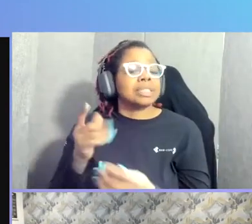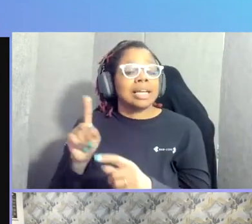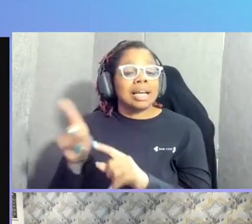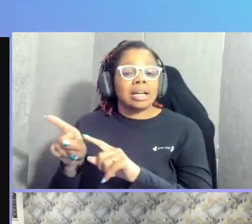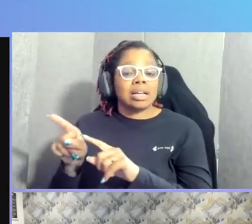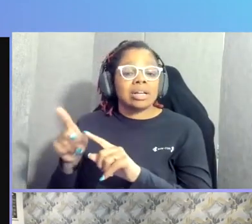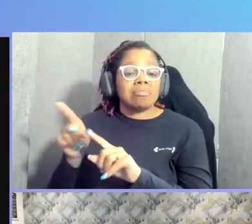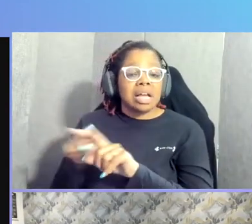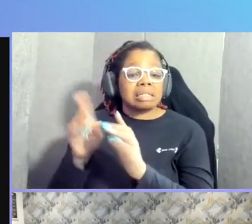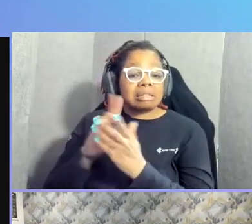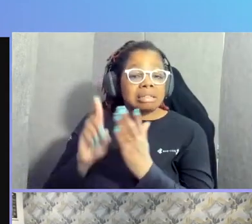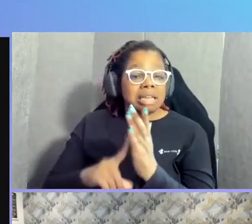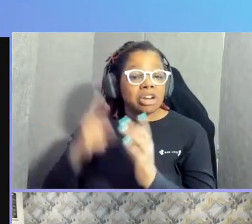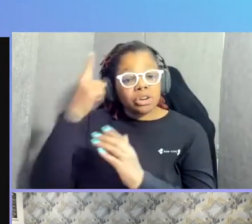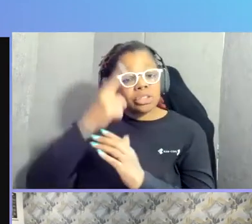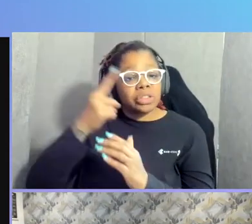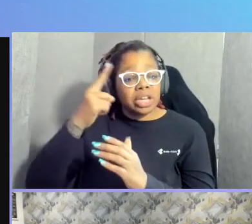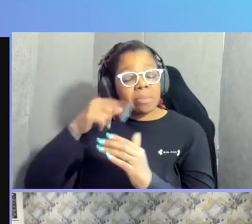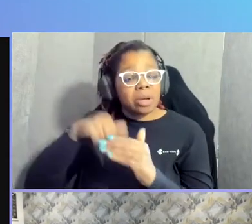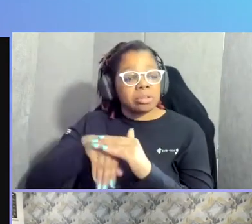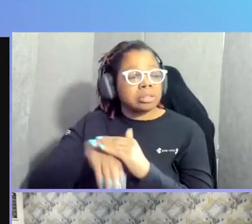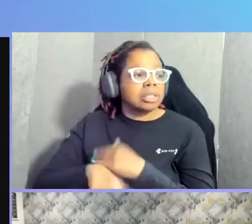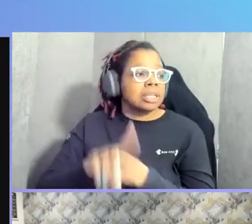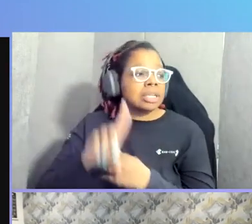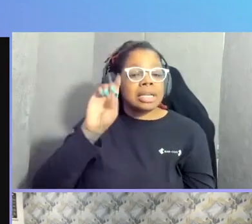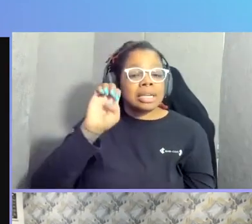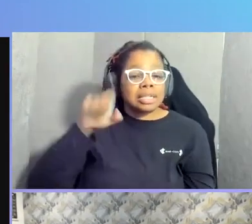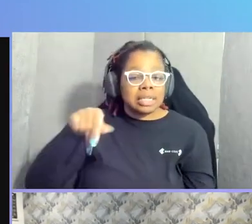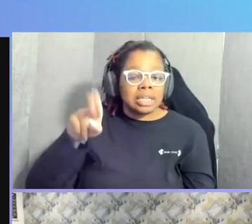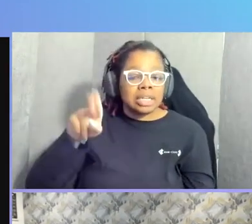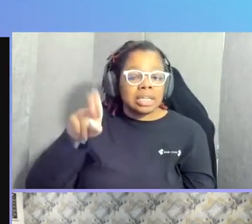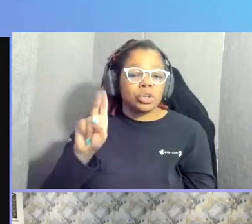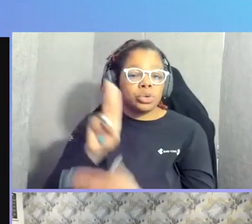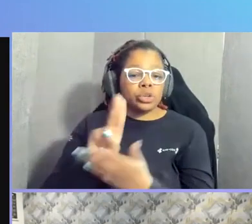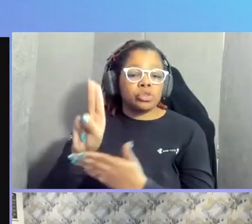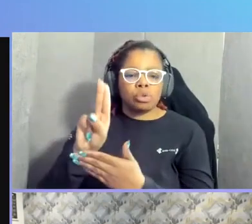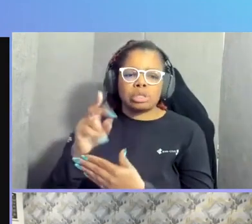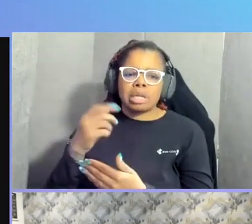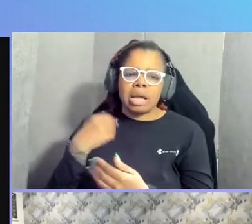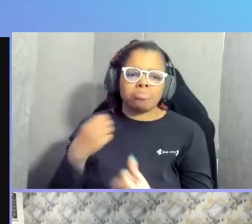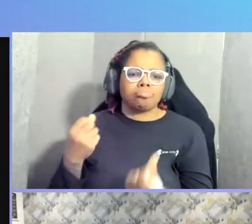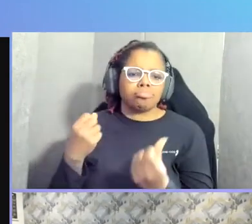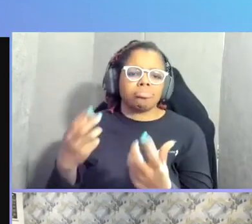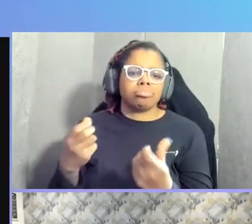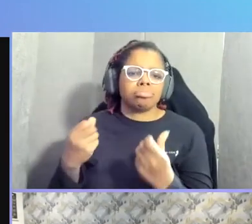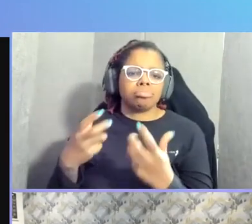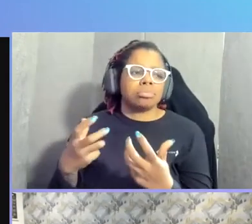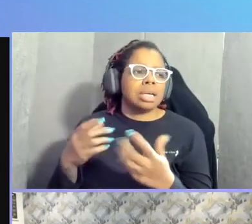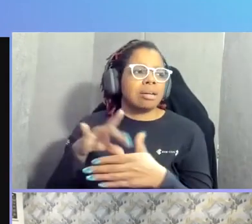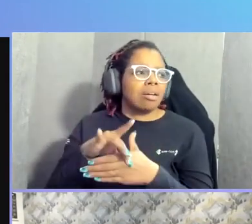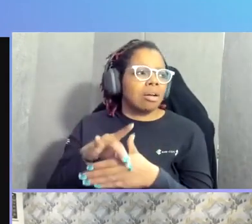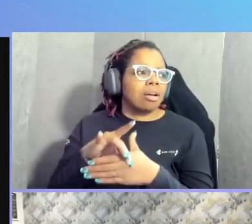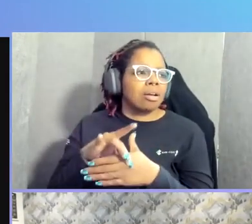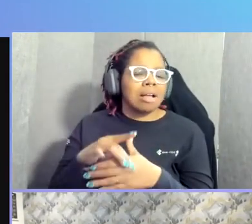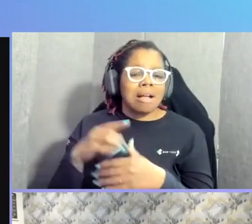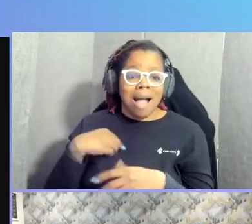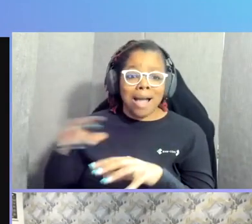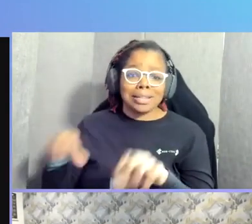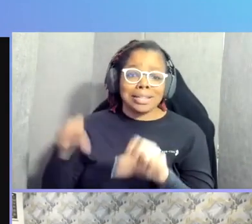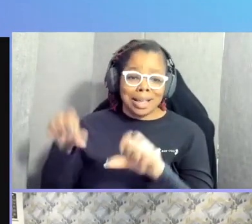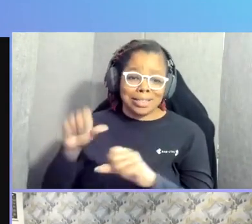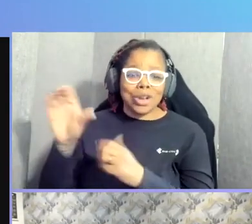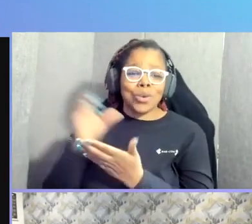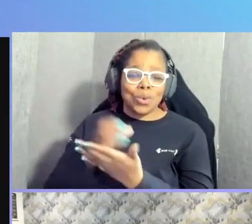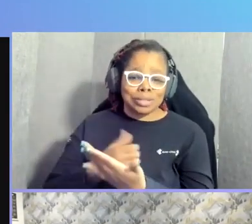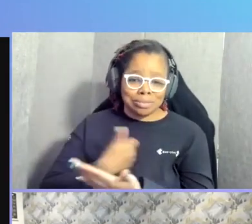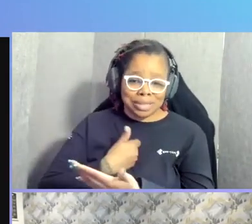about accessibility. DQ University, they have lots and lots of content. I take them myself,